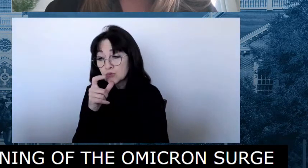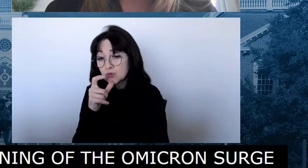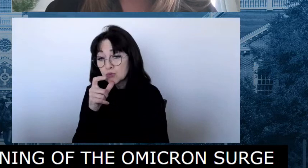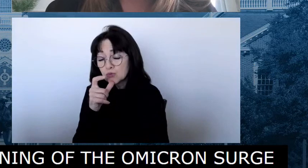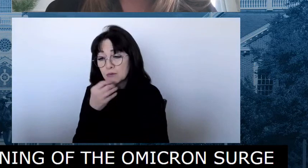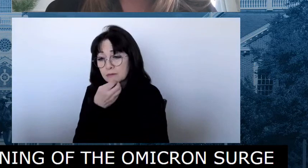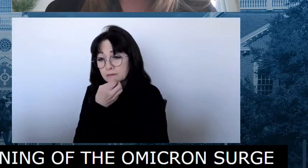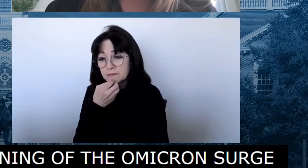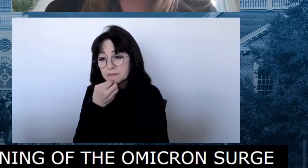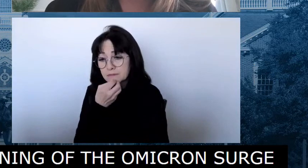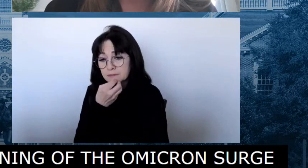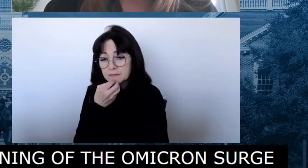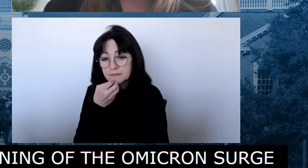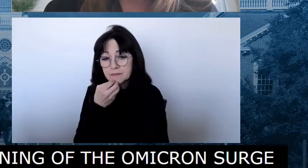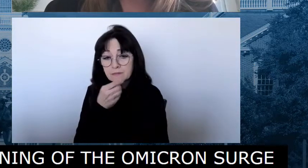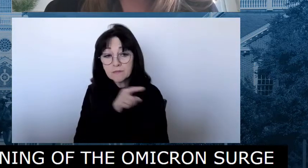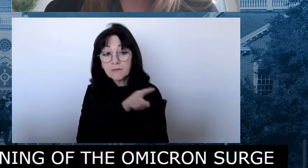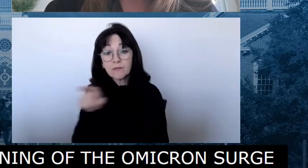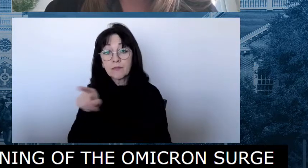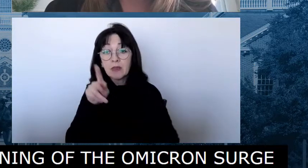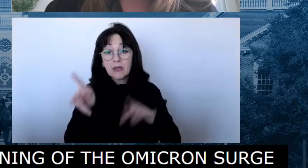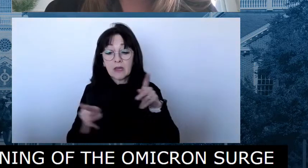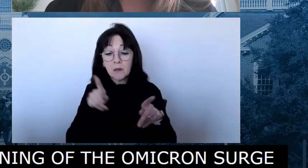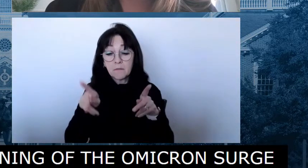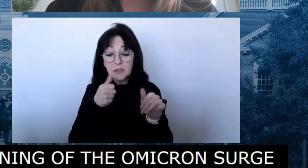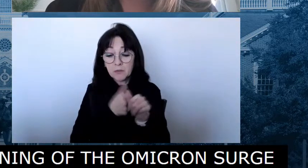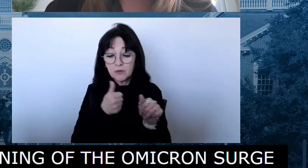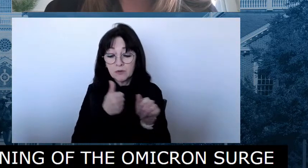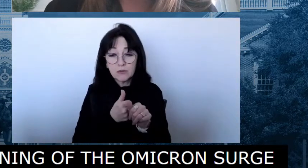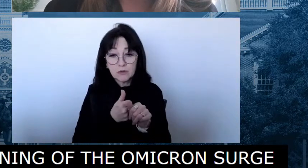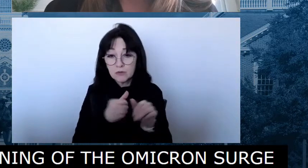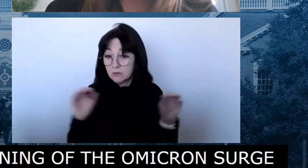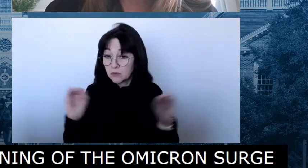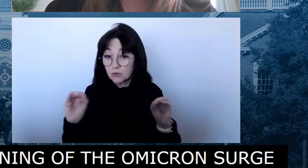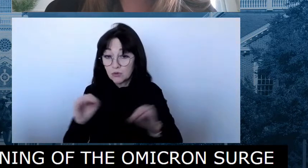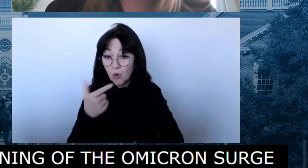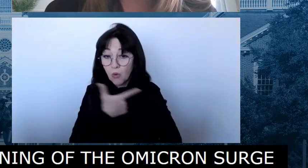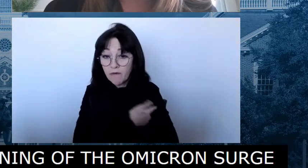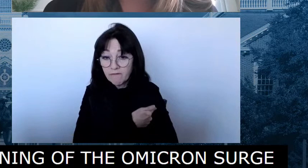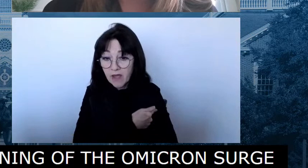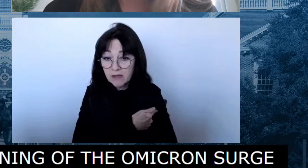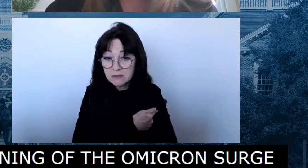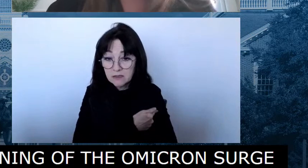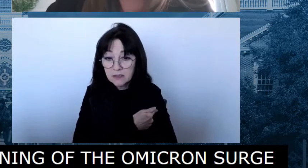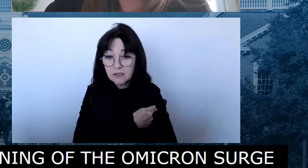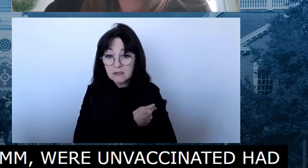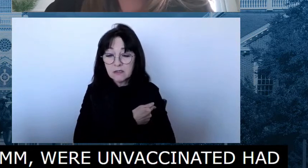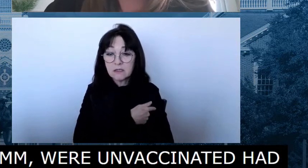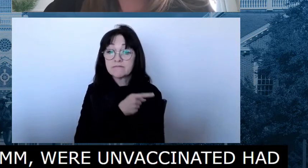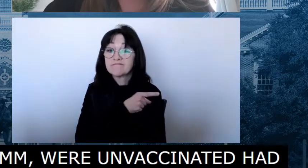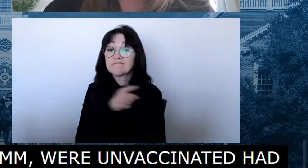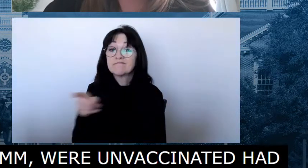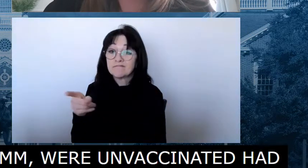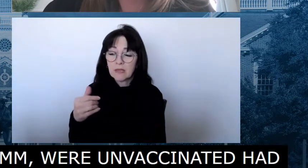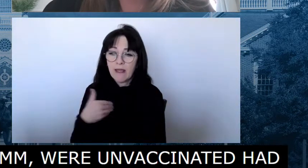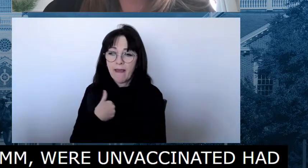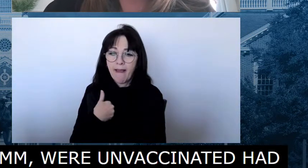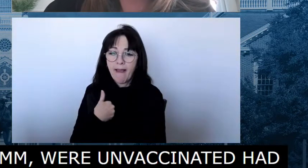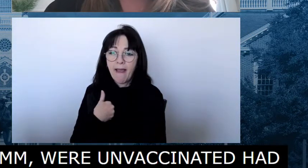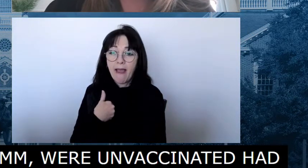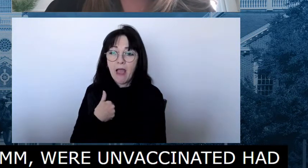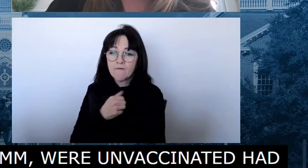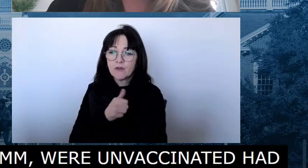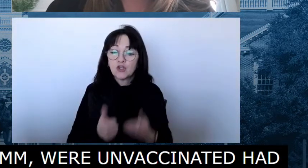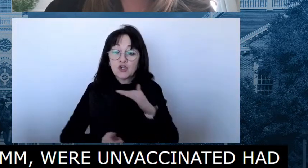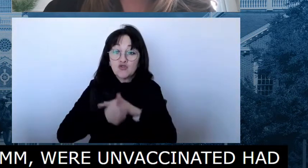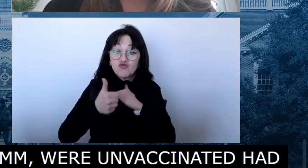were unvaccinated had a 5 times higher risk of getting infected